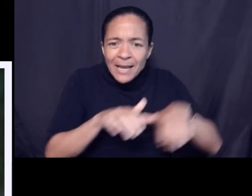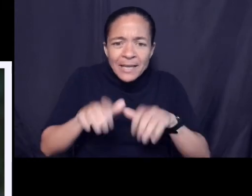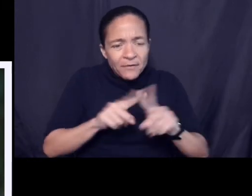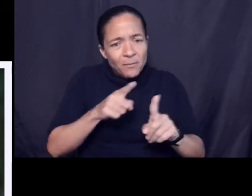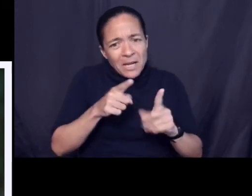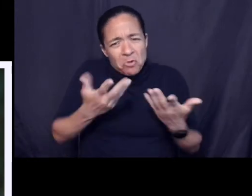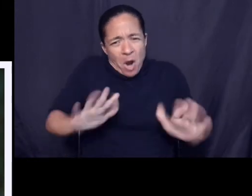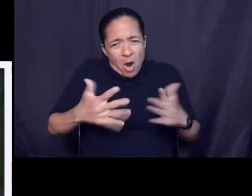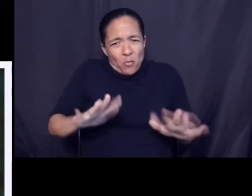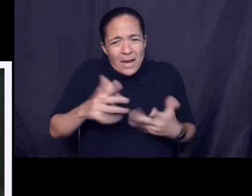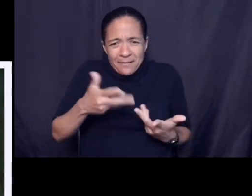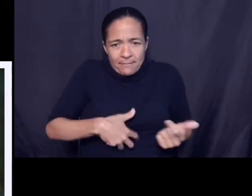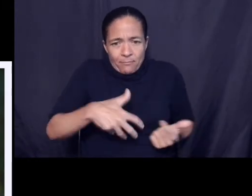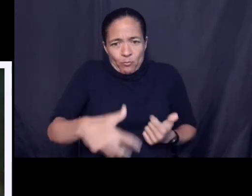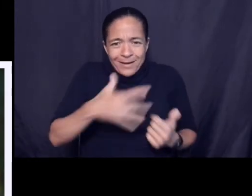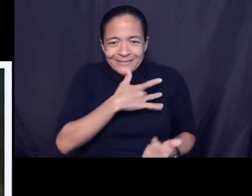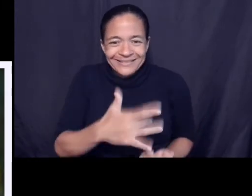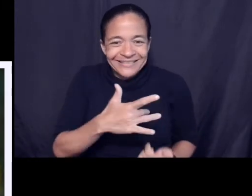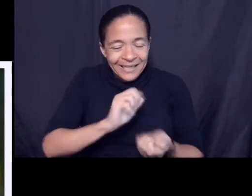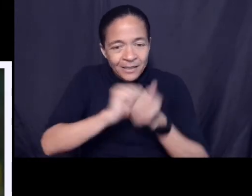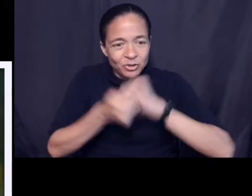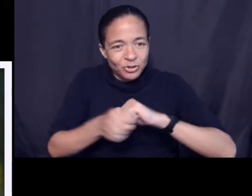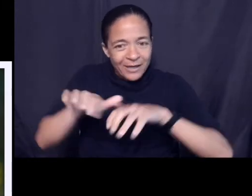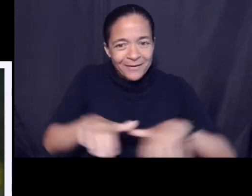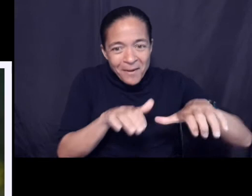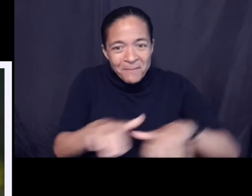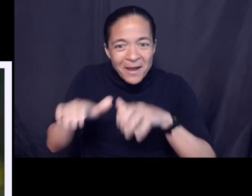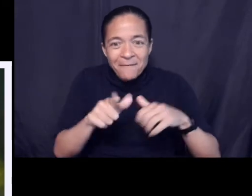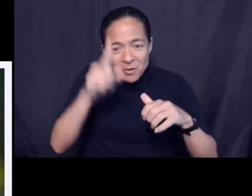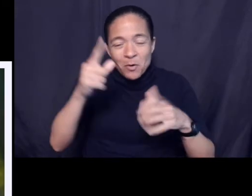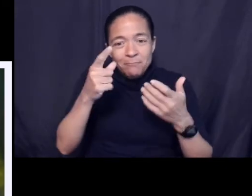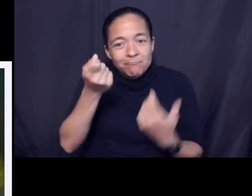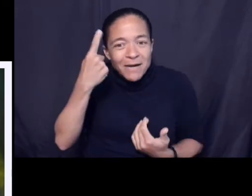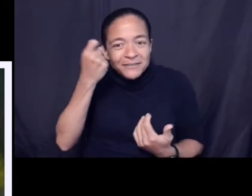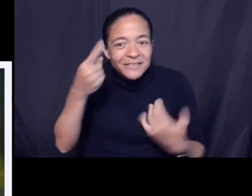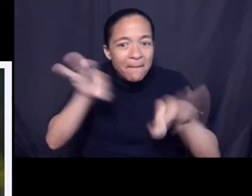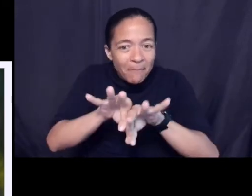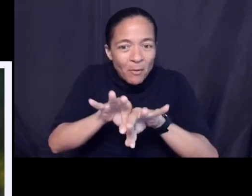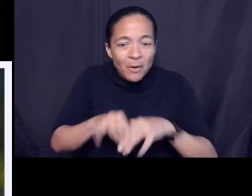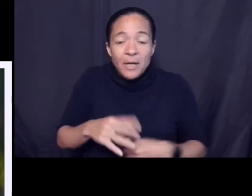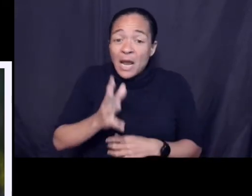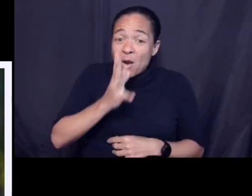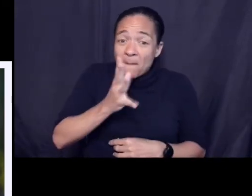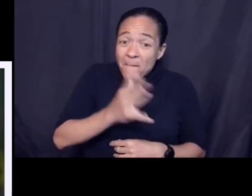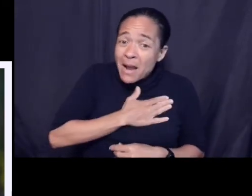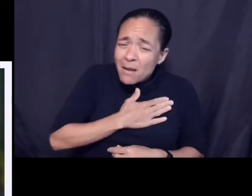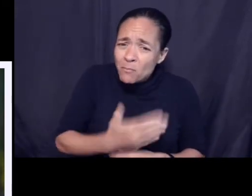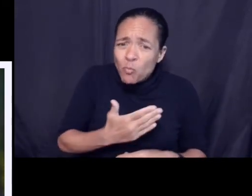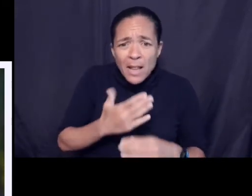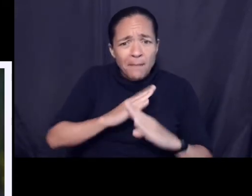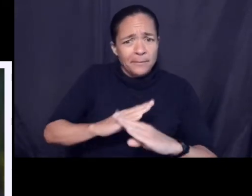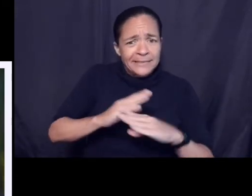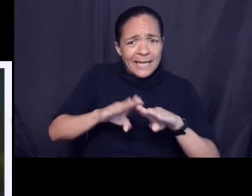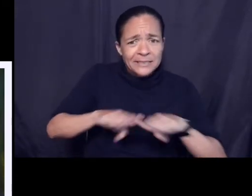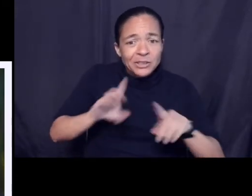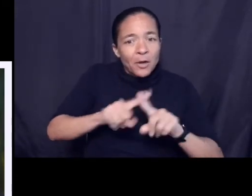you're accustomed to that. You understand the importance. And I think that moms are willing to do anything to protect their kids as long as they